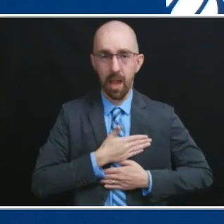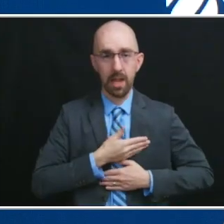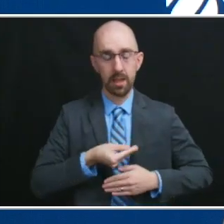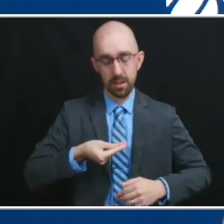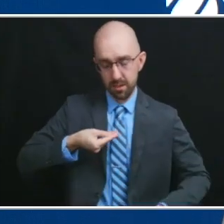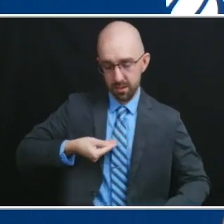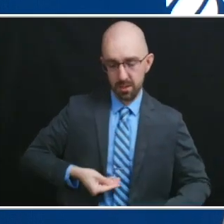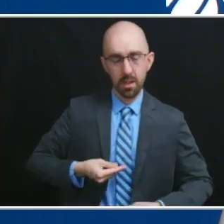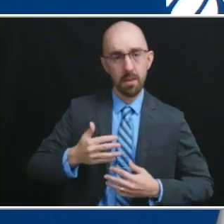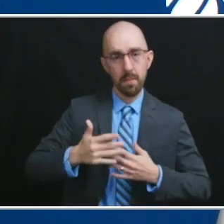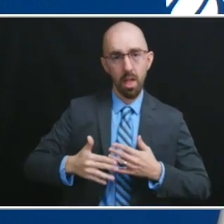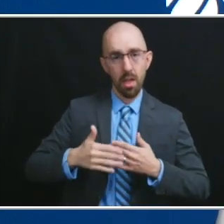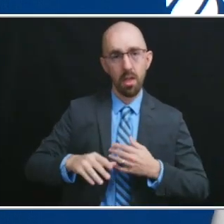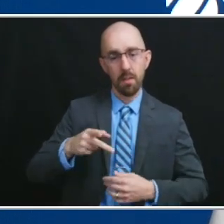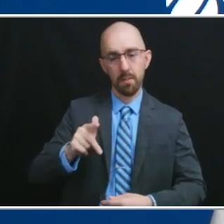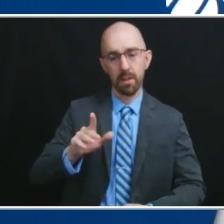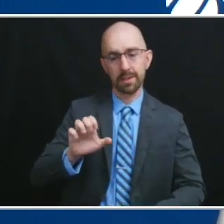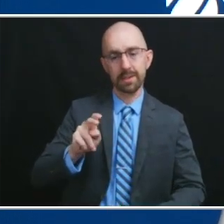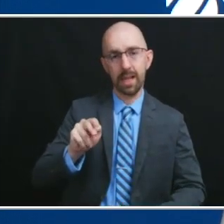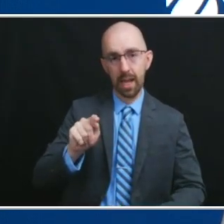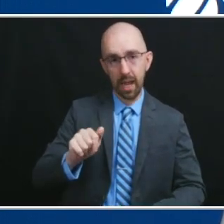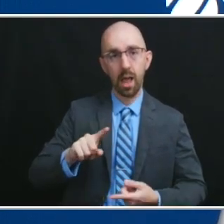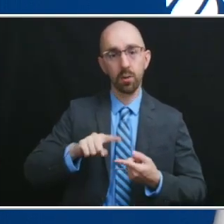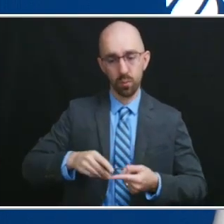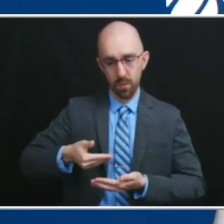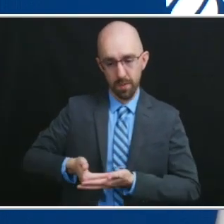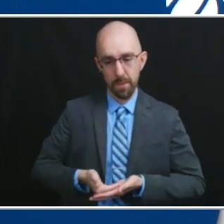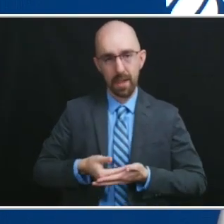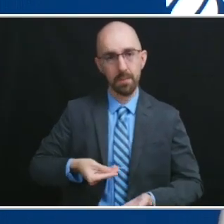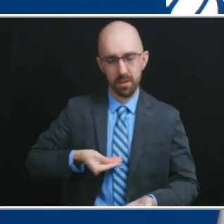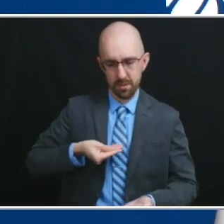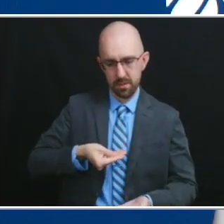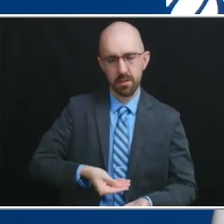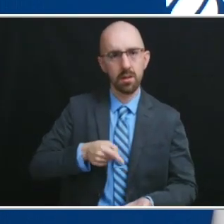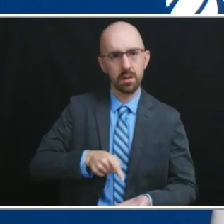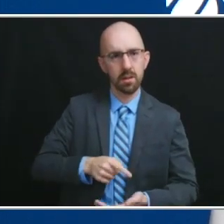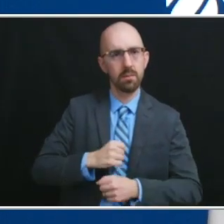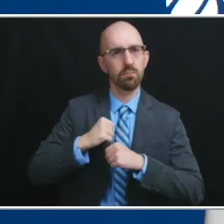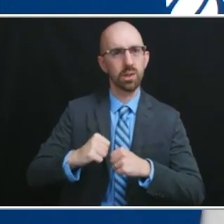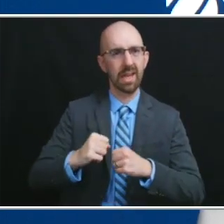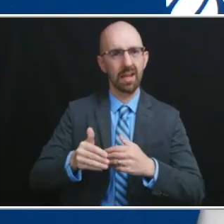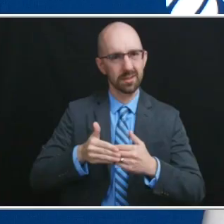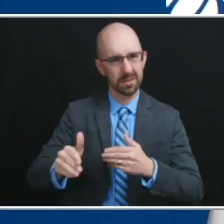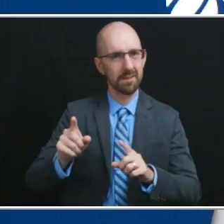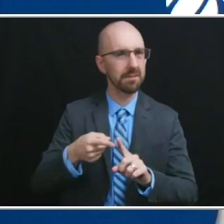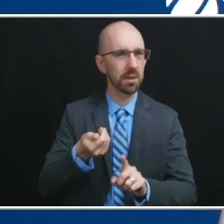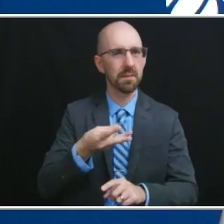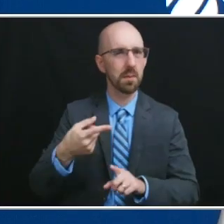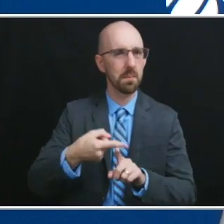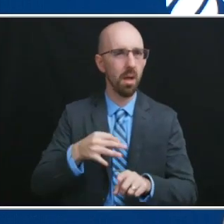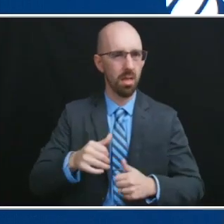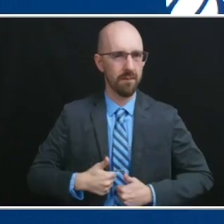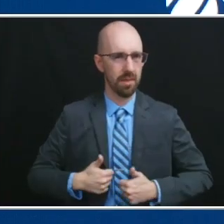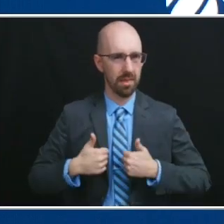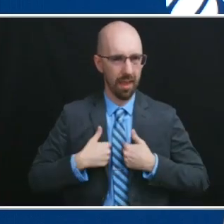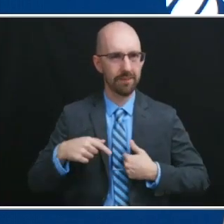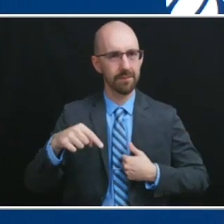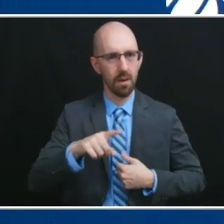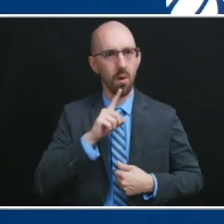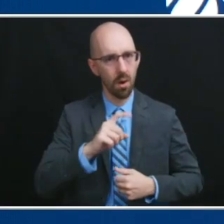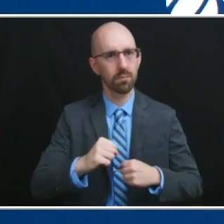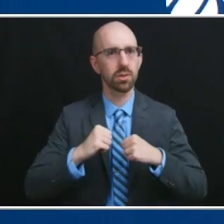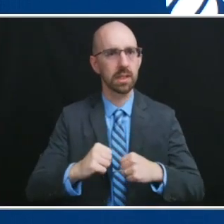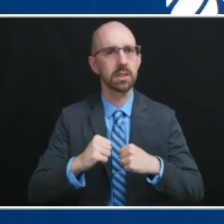the placenta to baby to give that baby protection from COVID for those first few months of life. And what we should say, and the